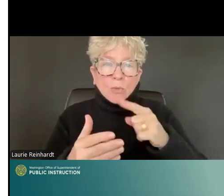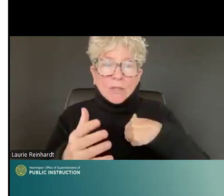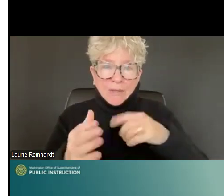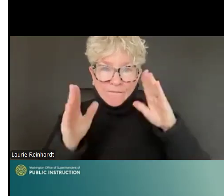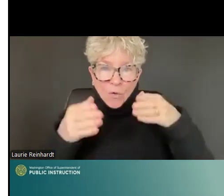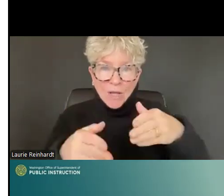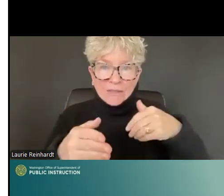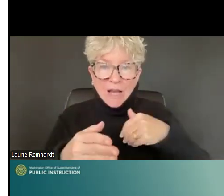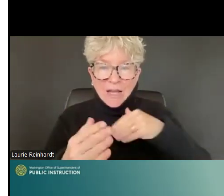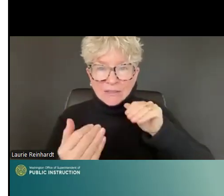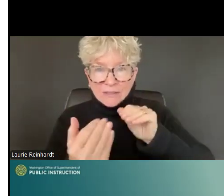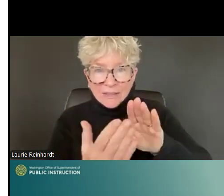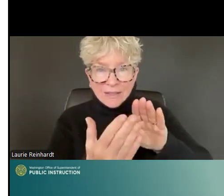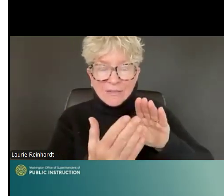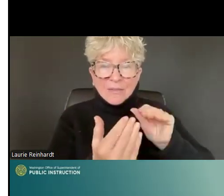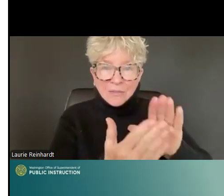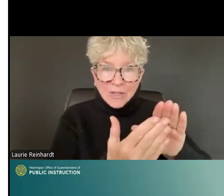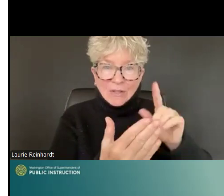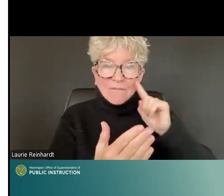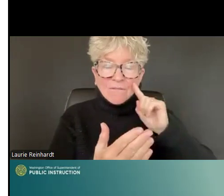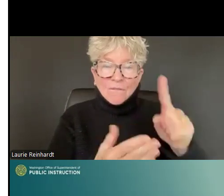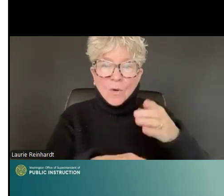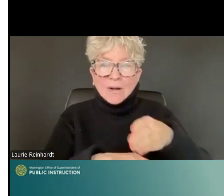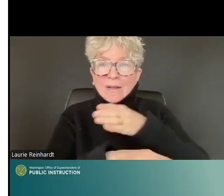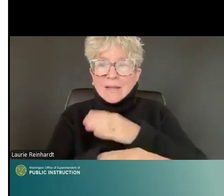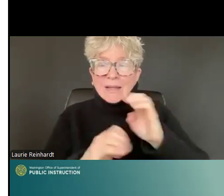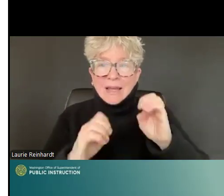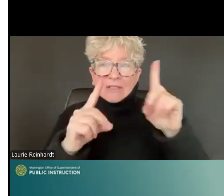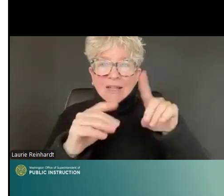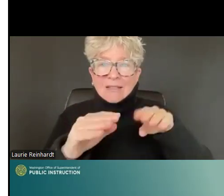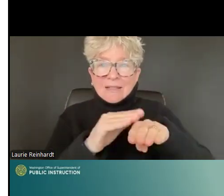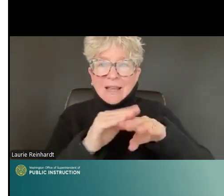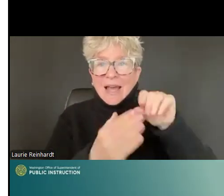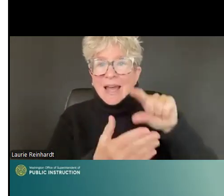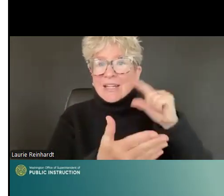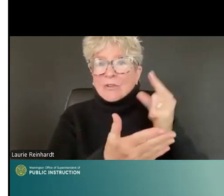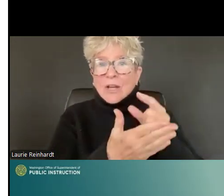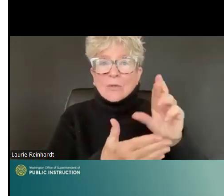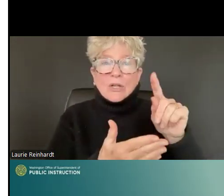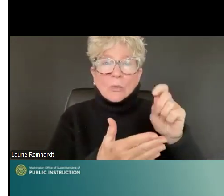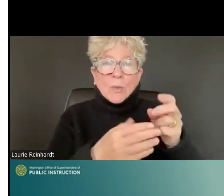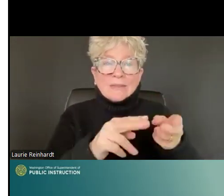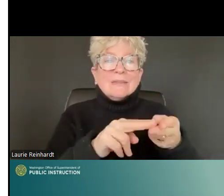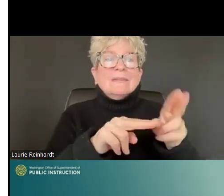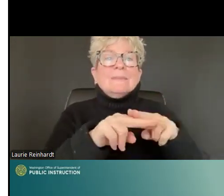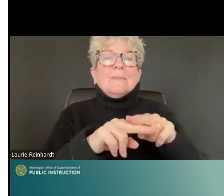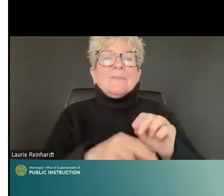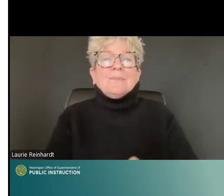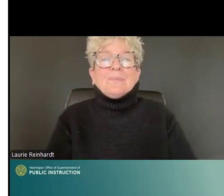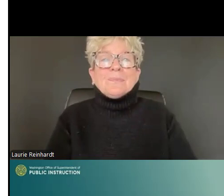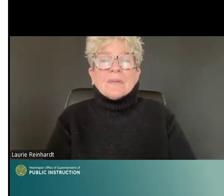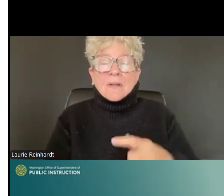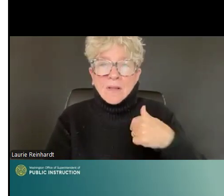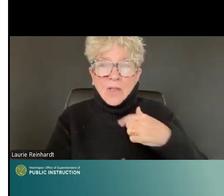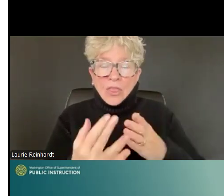strategies for enhancing educational access and graduation rates. Through our